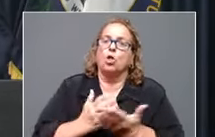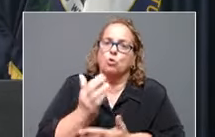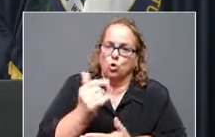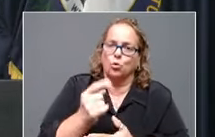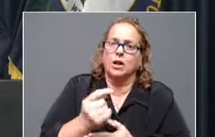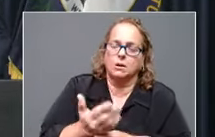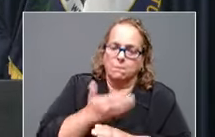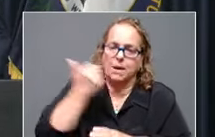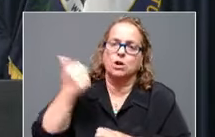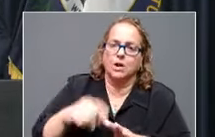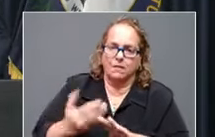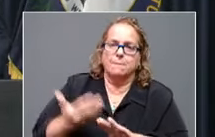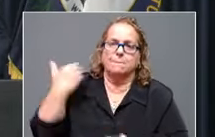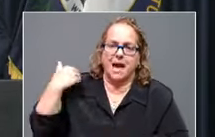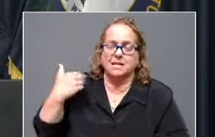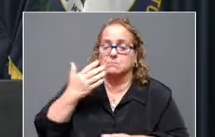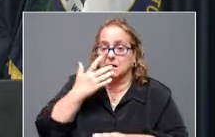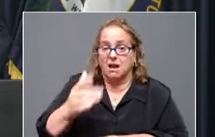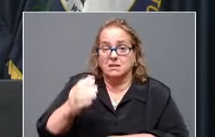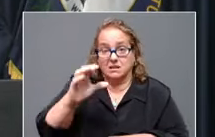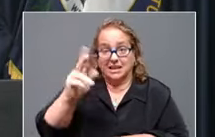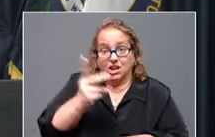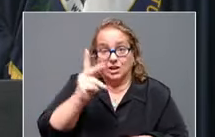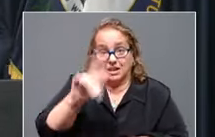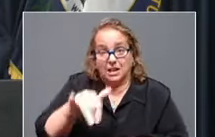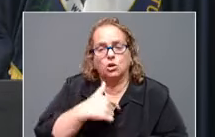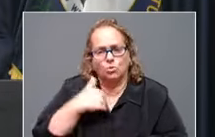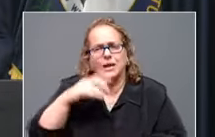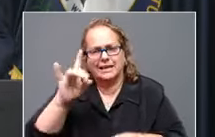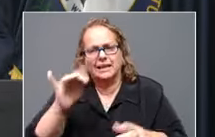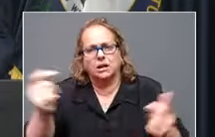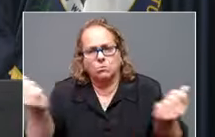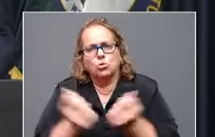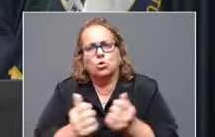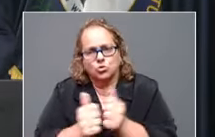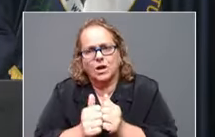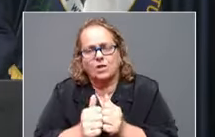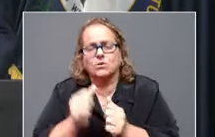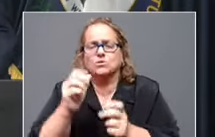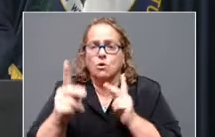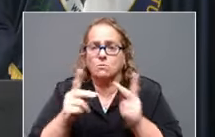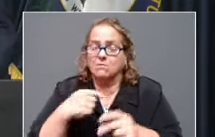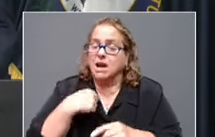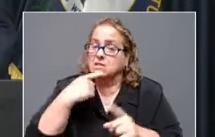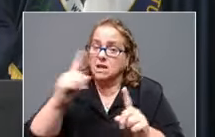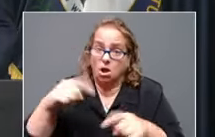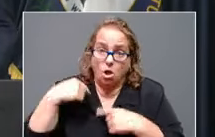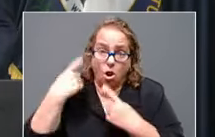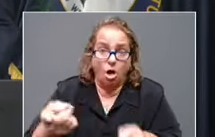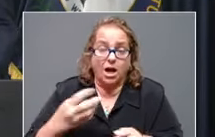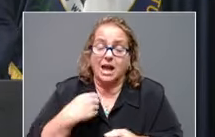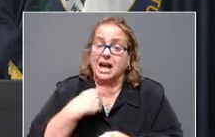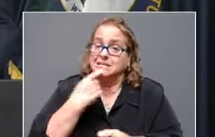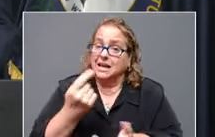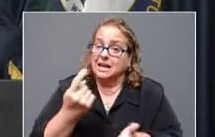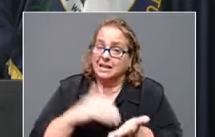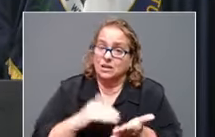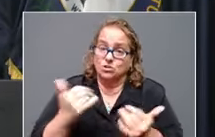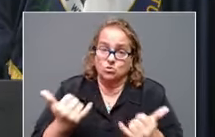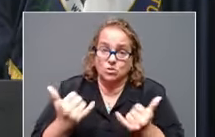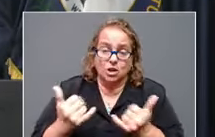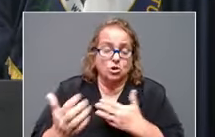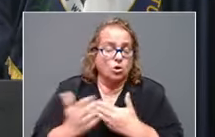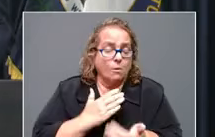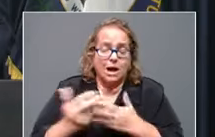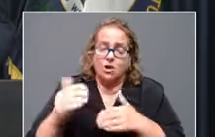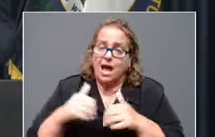inspire people to do what needs to be done, not try to intimidate them into doing the right thing. So